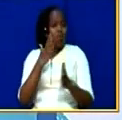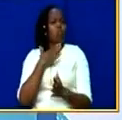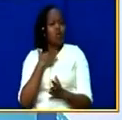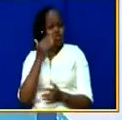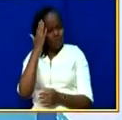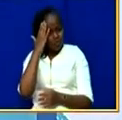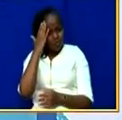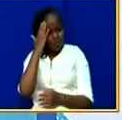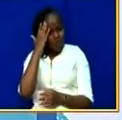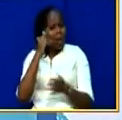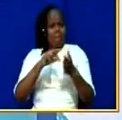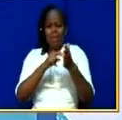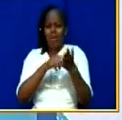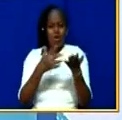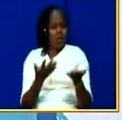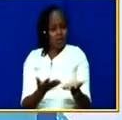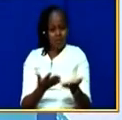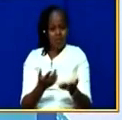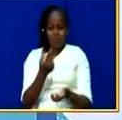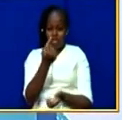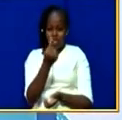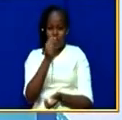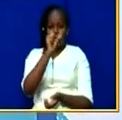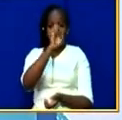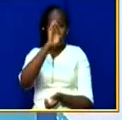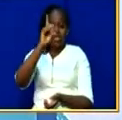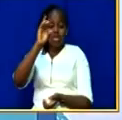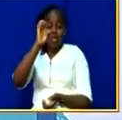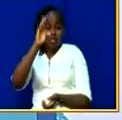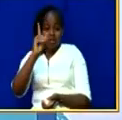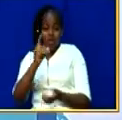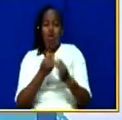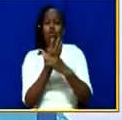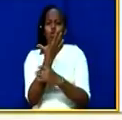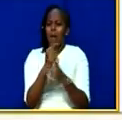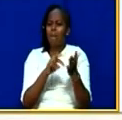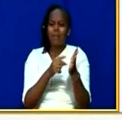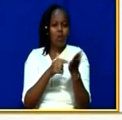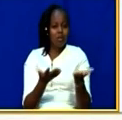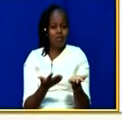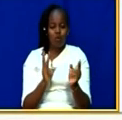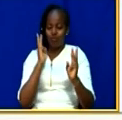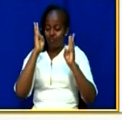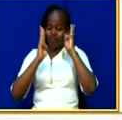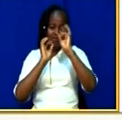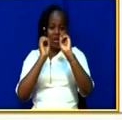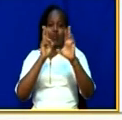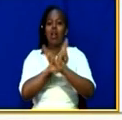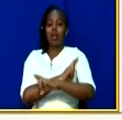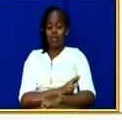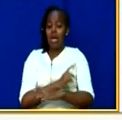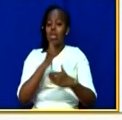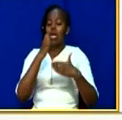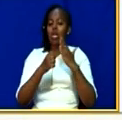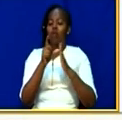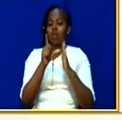this tiny seeded crops? What are they? Don't worry. Just relax. By the end of